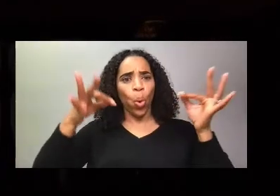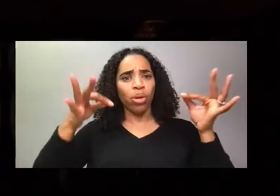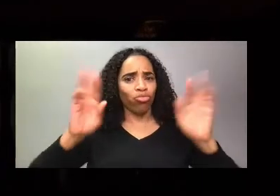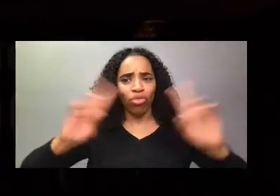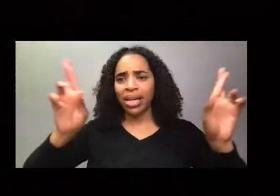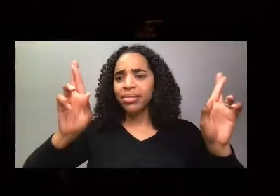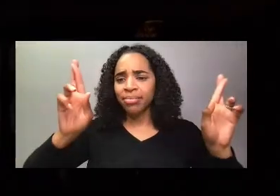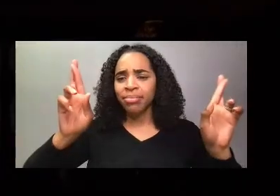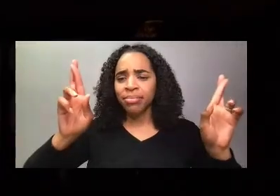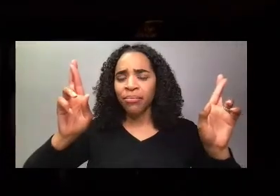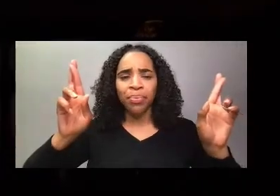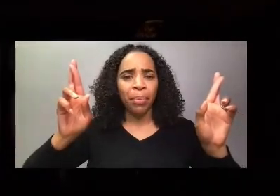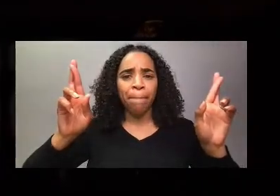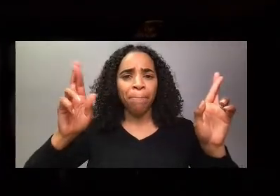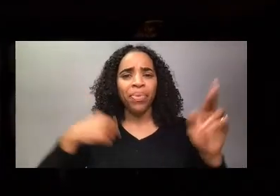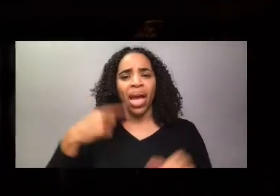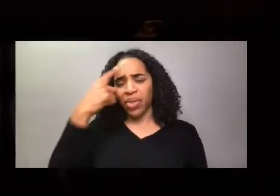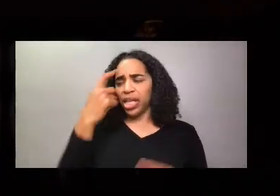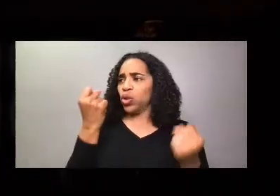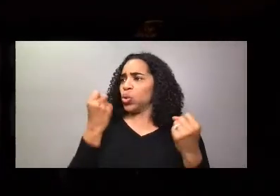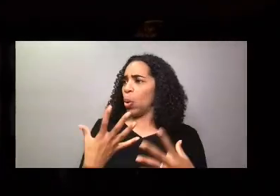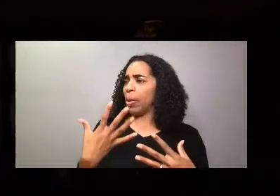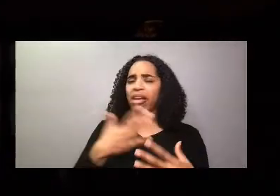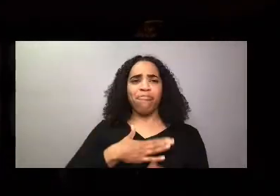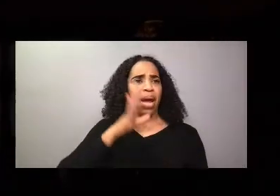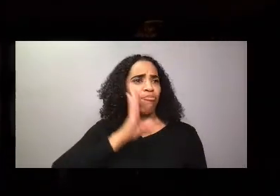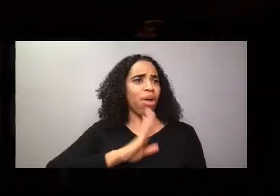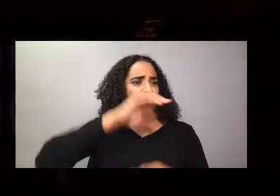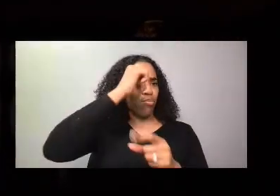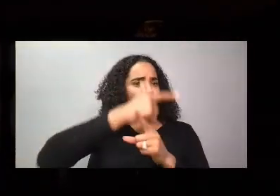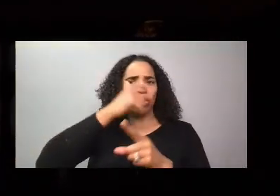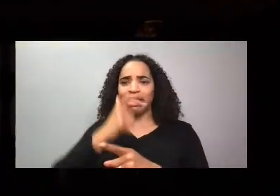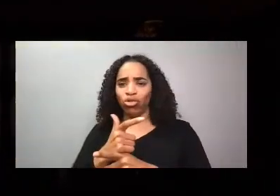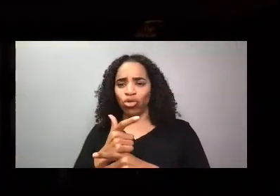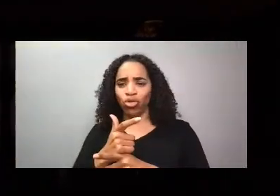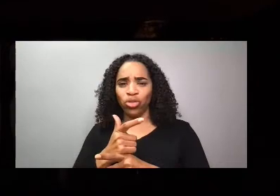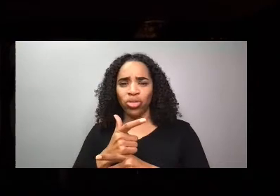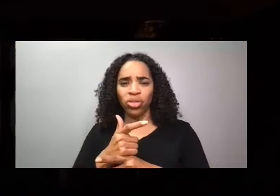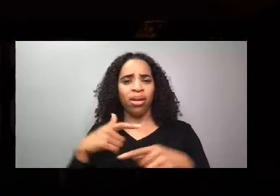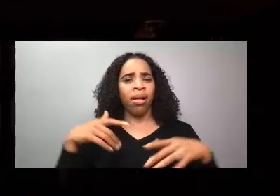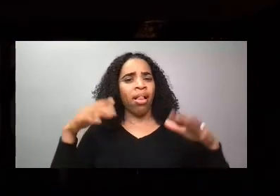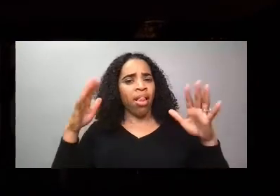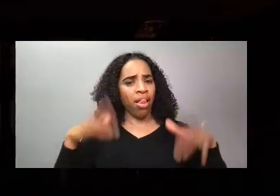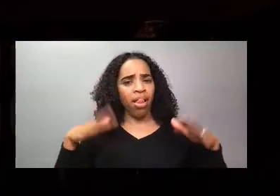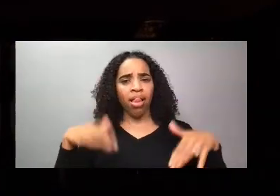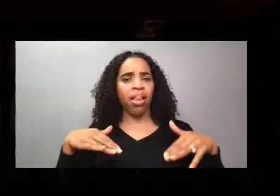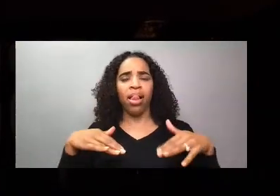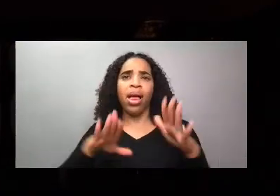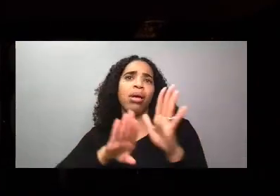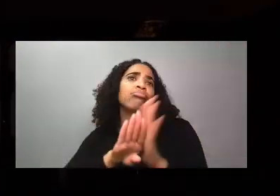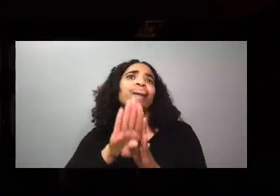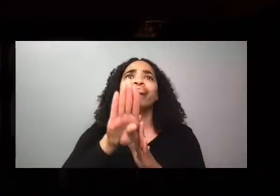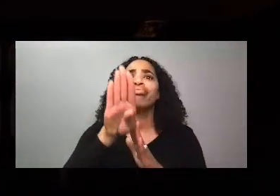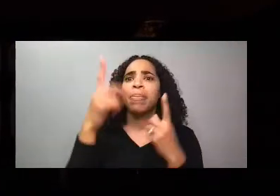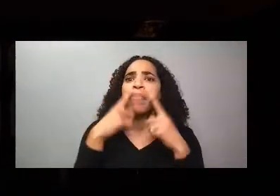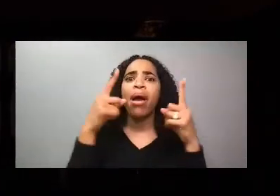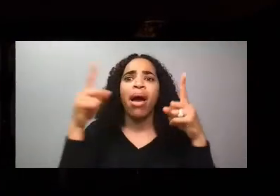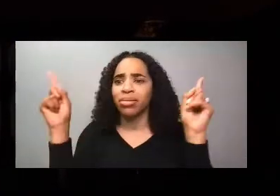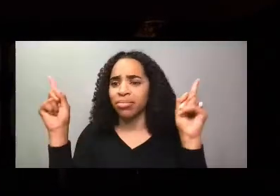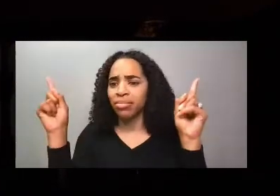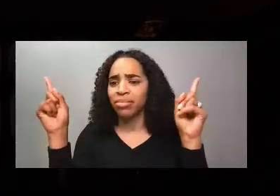there are so many of my brown brothers and sisters who haven't gotten to be all that they can be